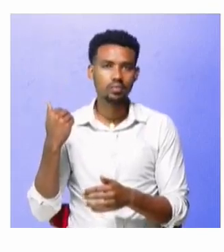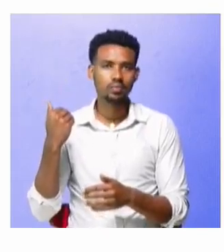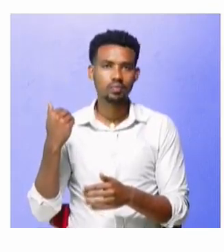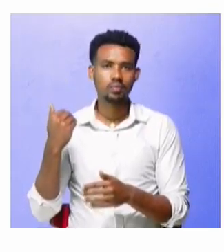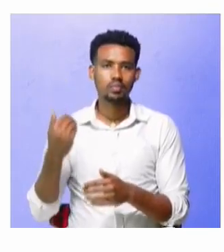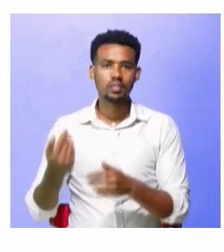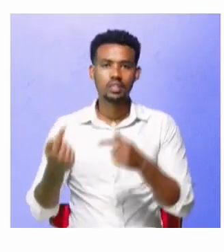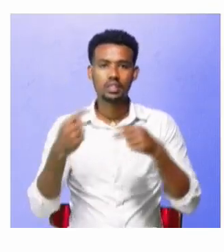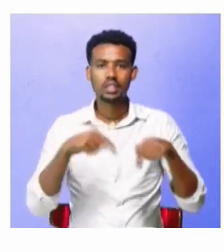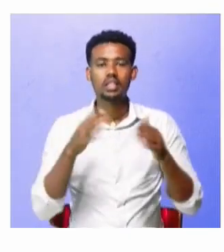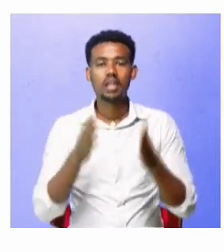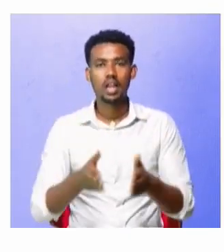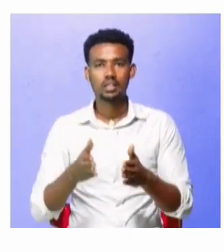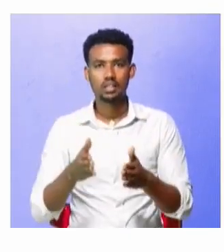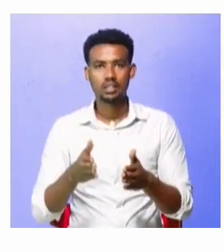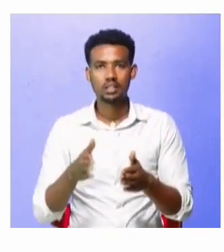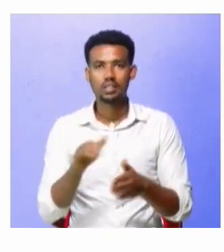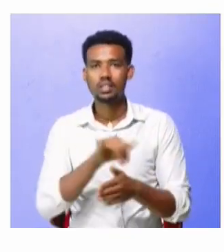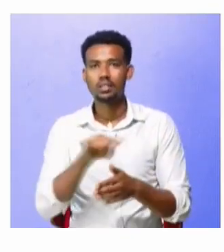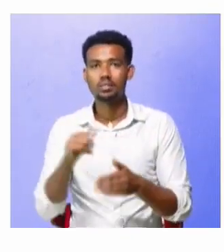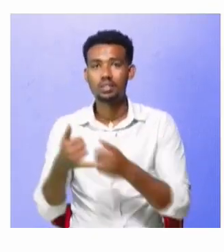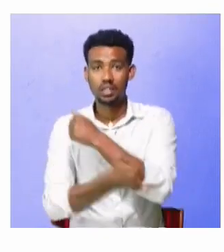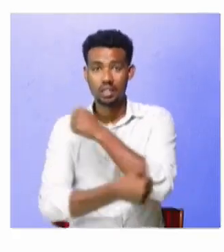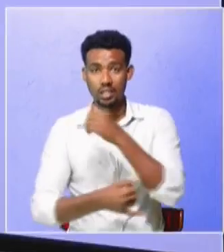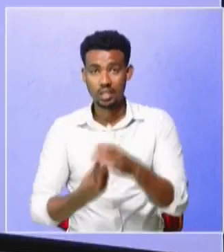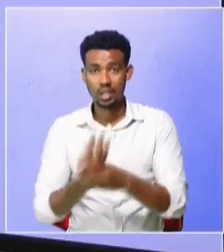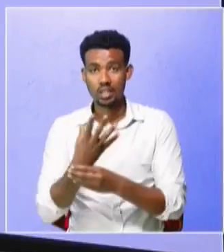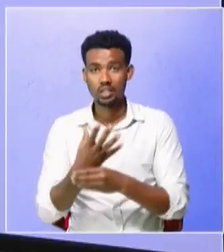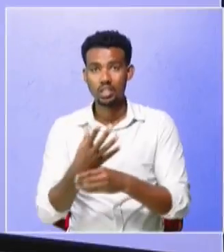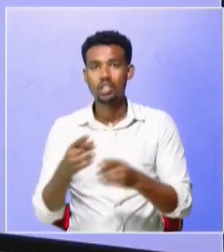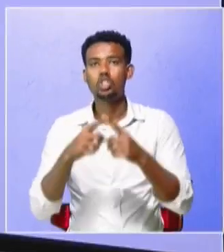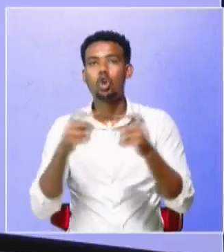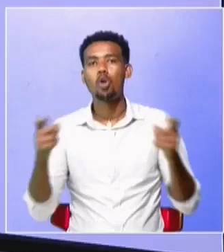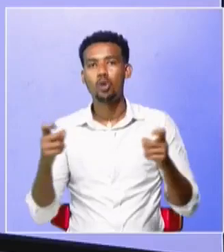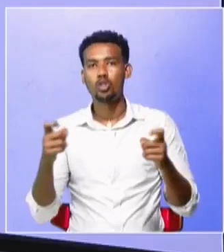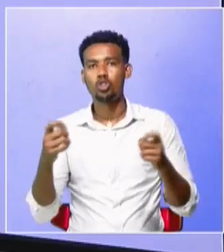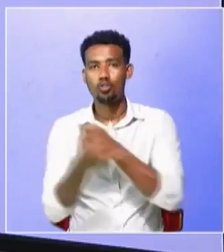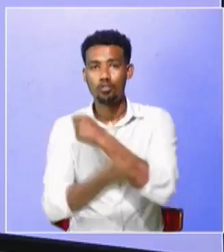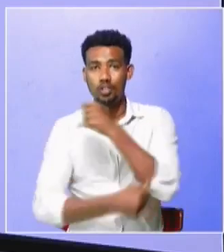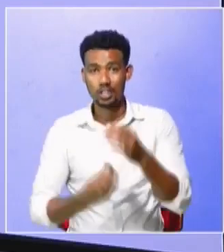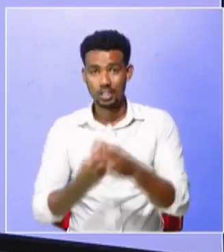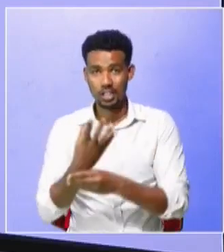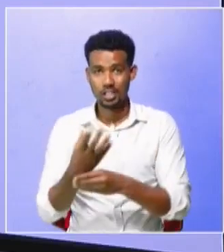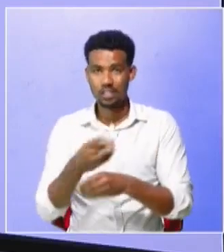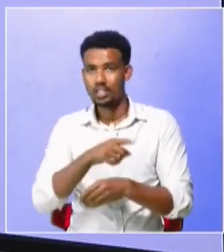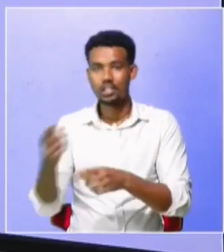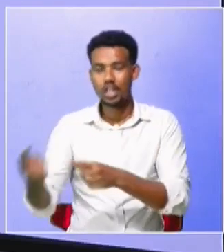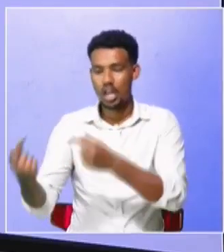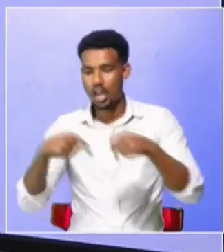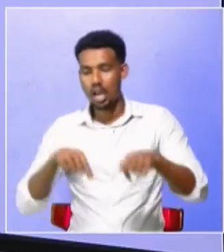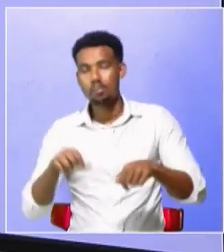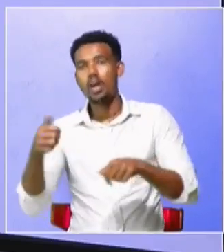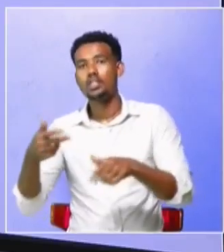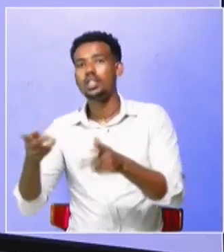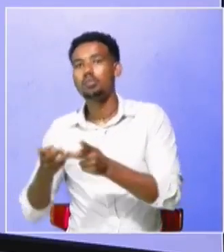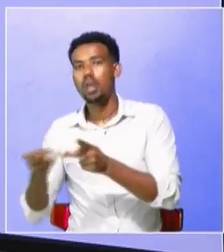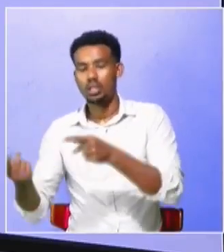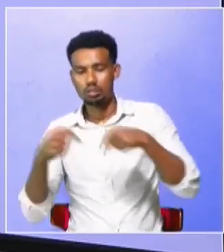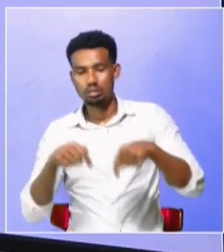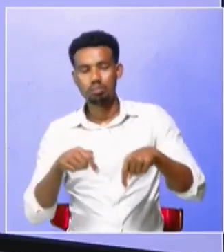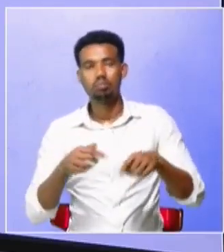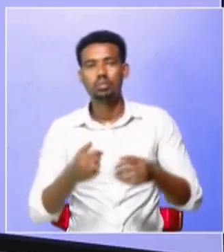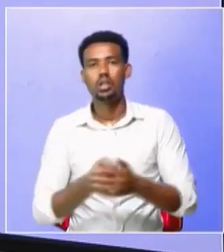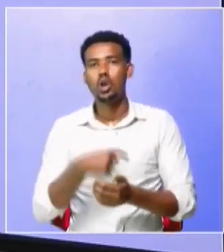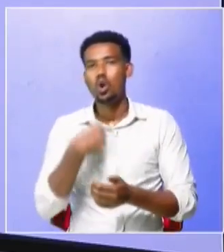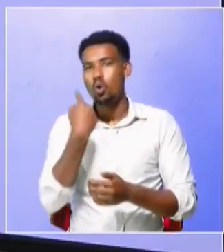settlers. Settlers, unlike indigenous, is what? The opposite of indigenous. So settlers are not people who